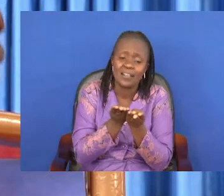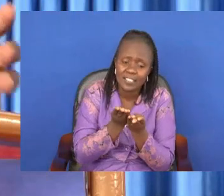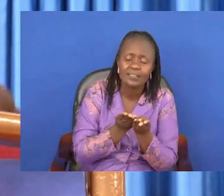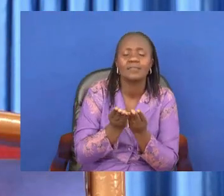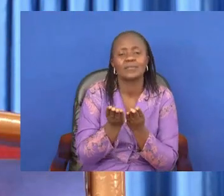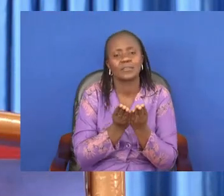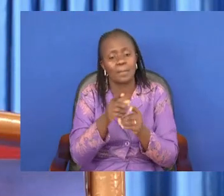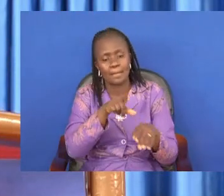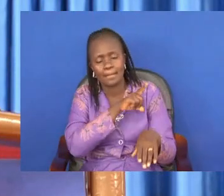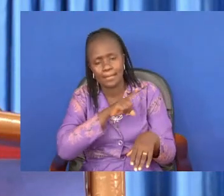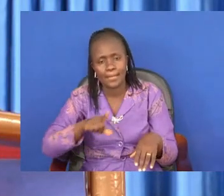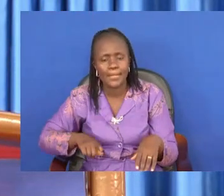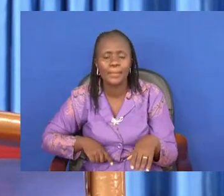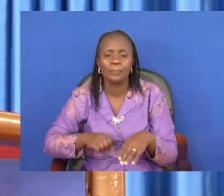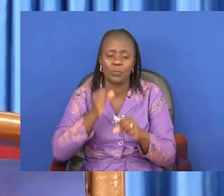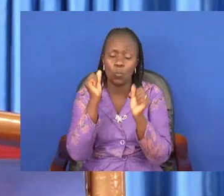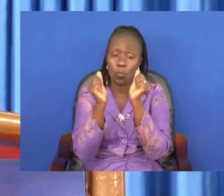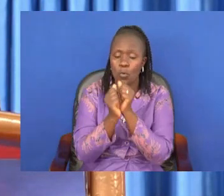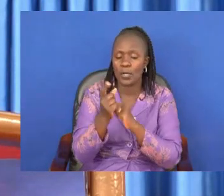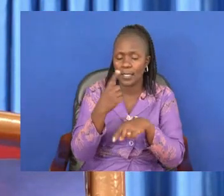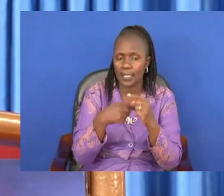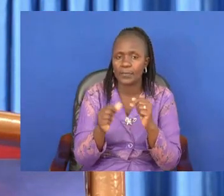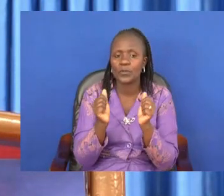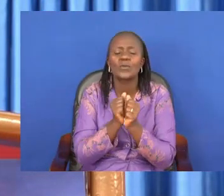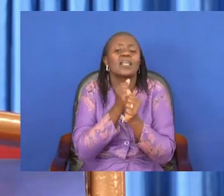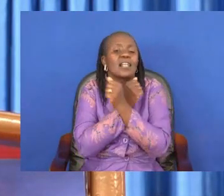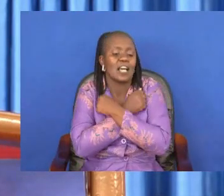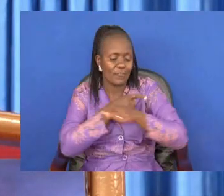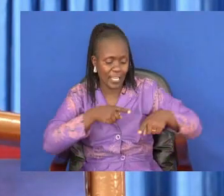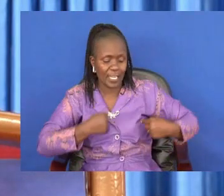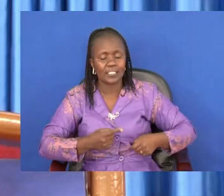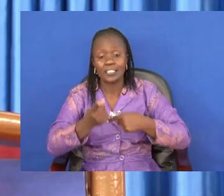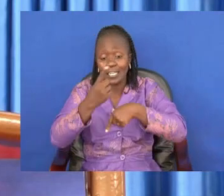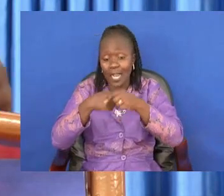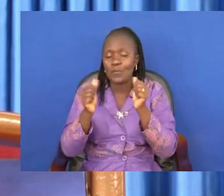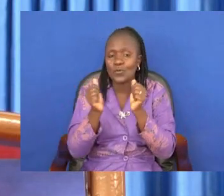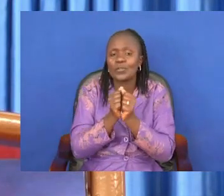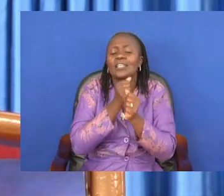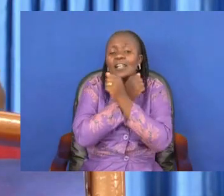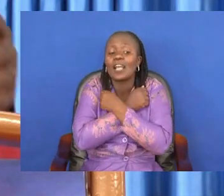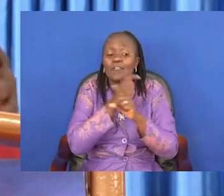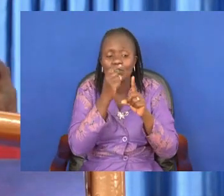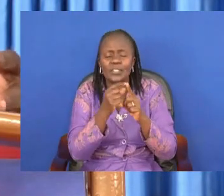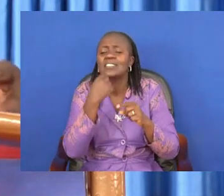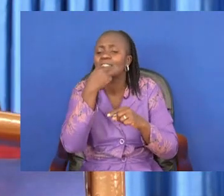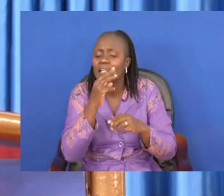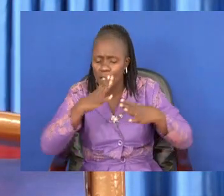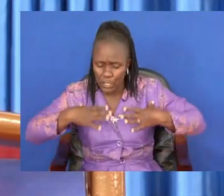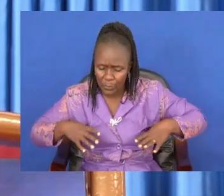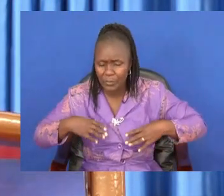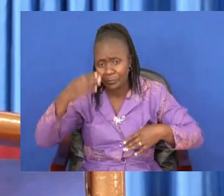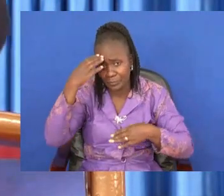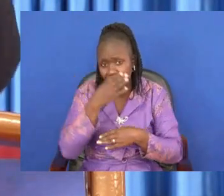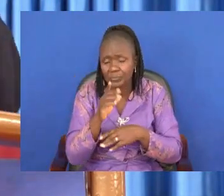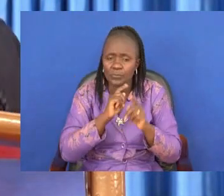And that is what Paul is trying to do here. He comes in with a very loving heart. He comes in with loving ones. He's telling these people, I don't